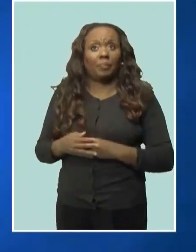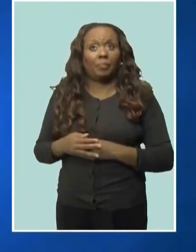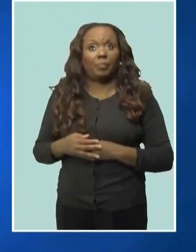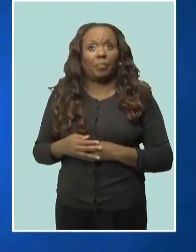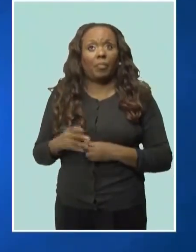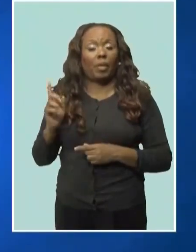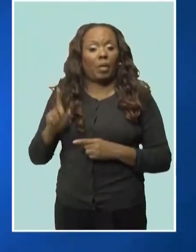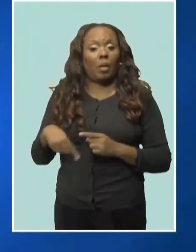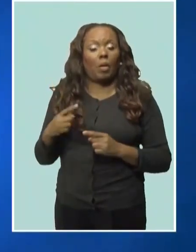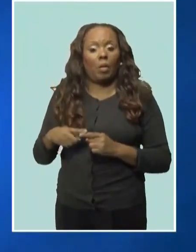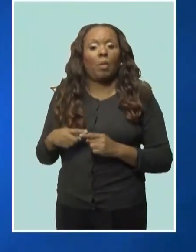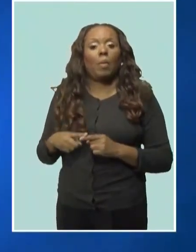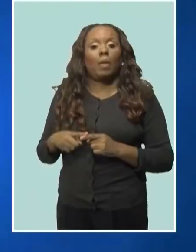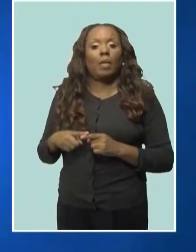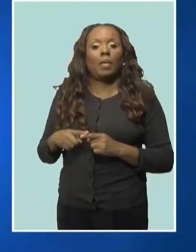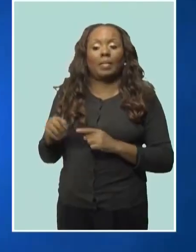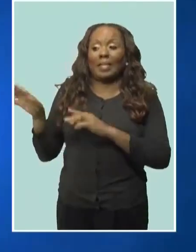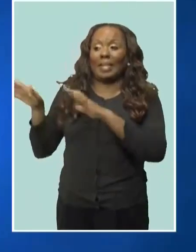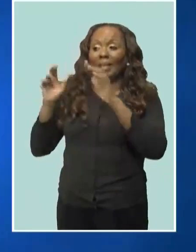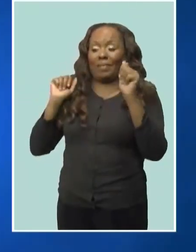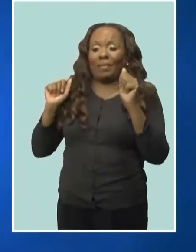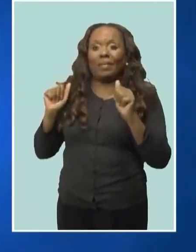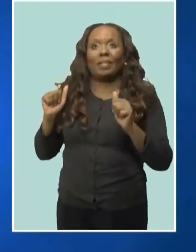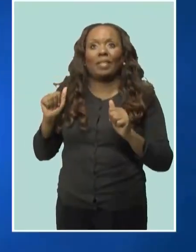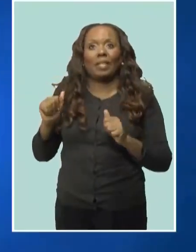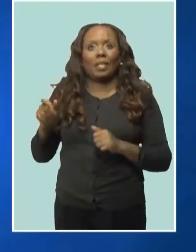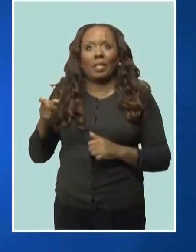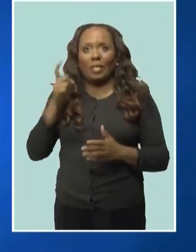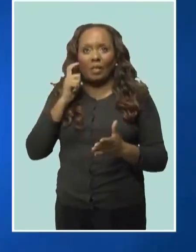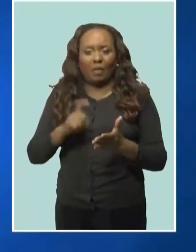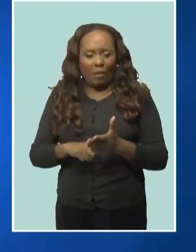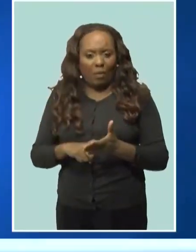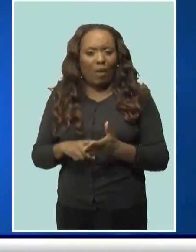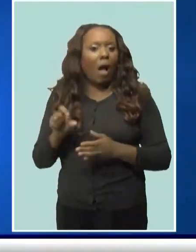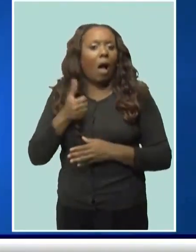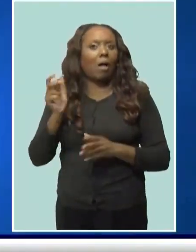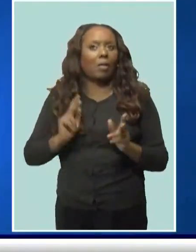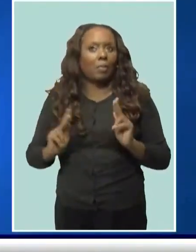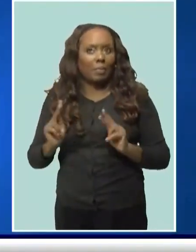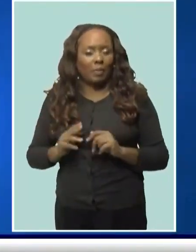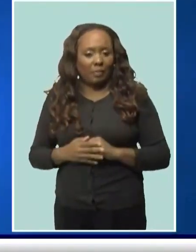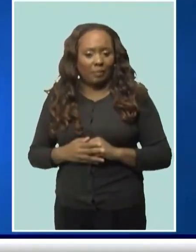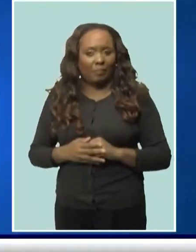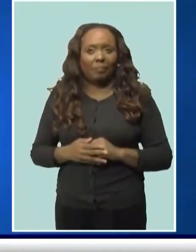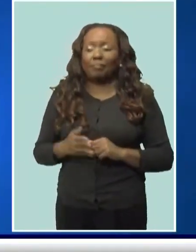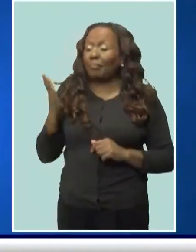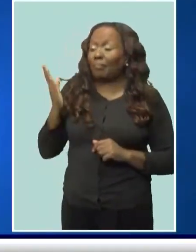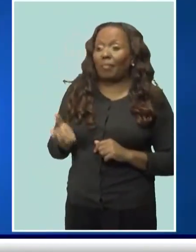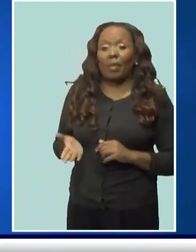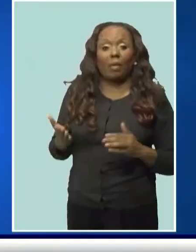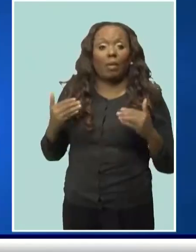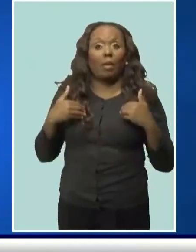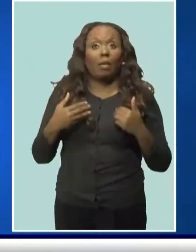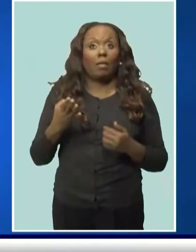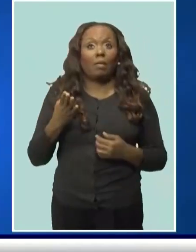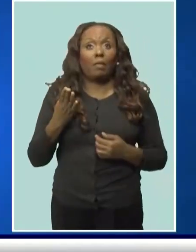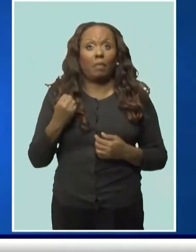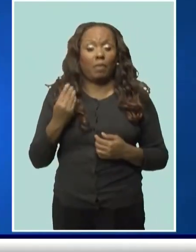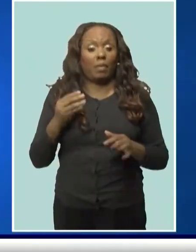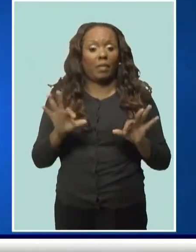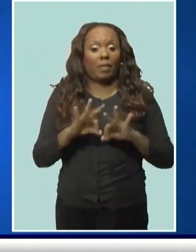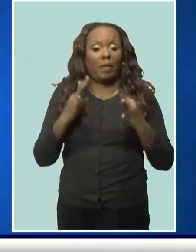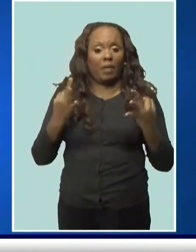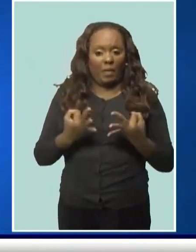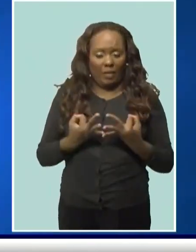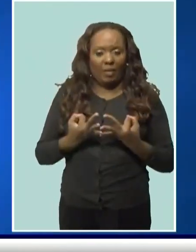were discovered on board. So we have 14 of our families that went to Liberia that we don't know who they are. But